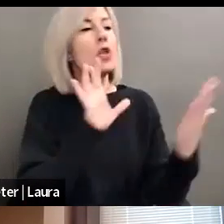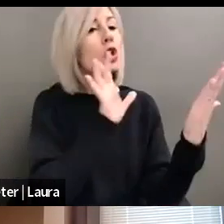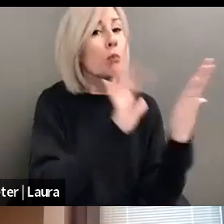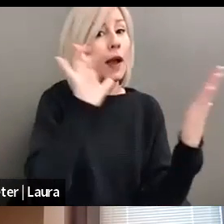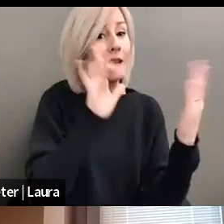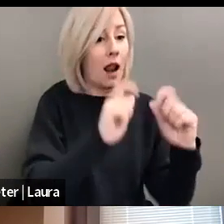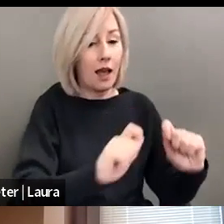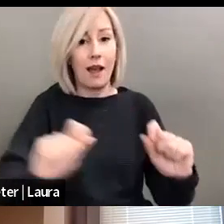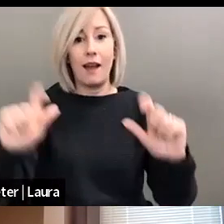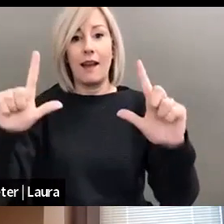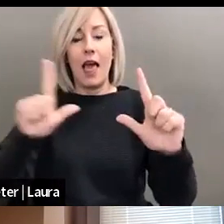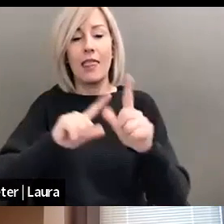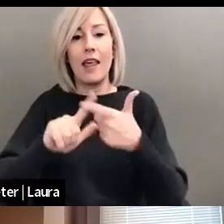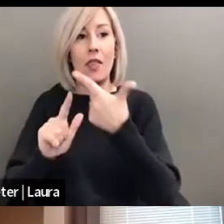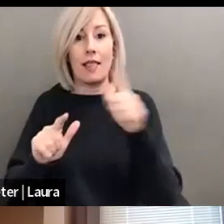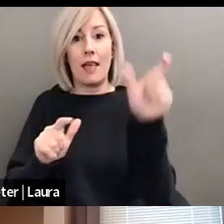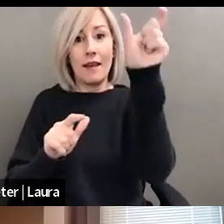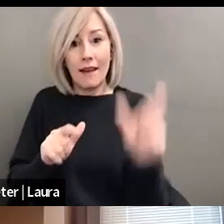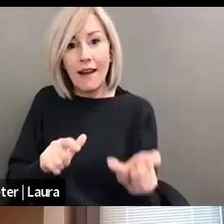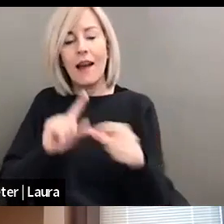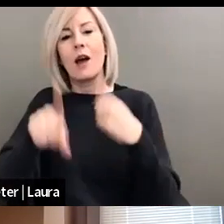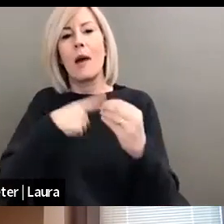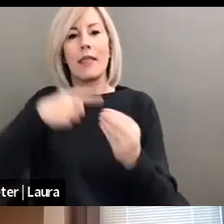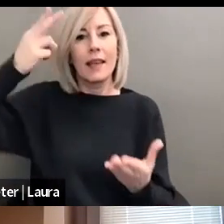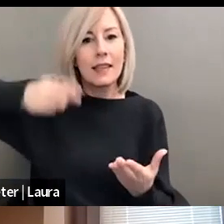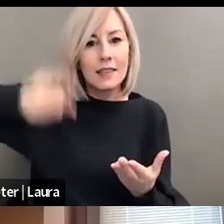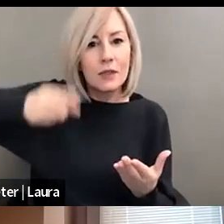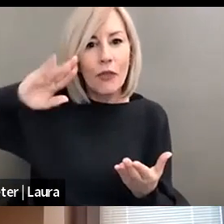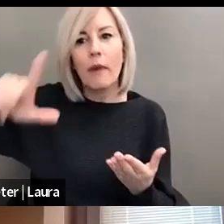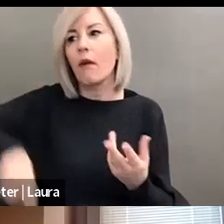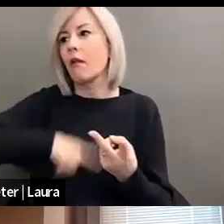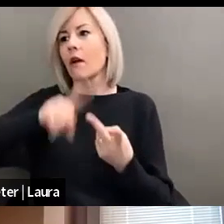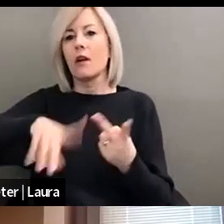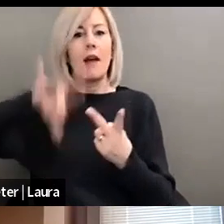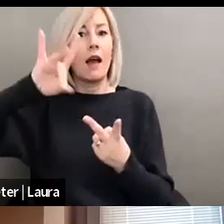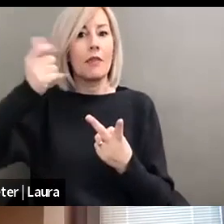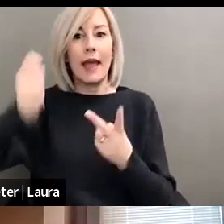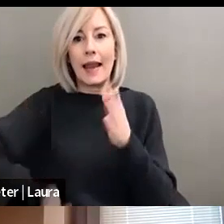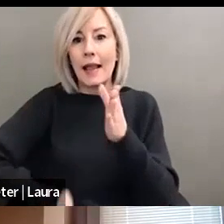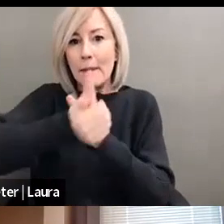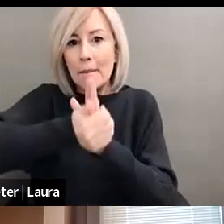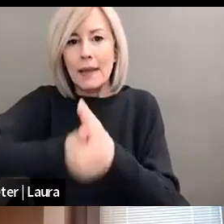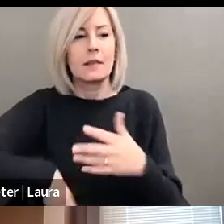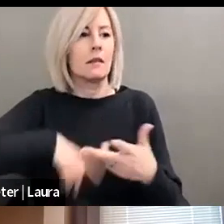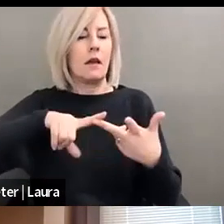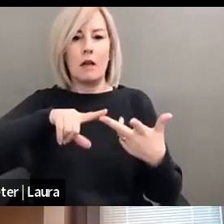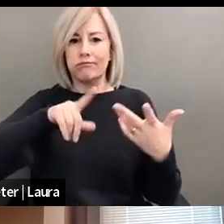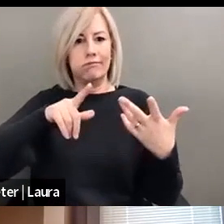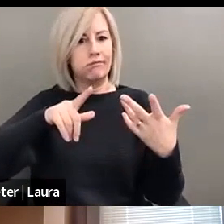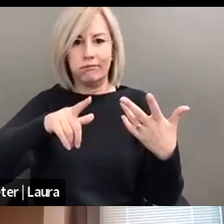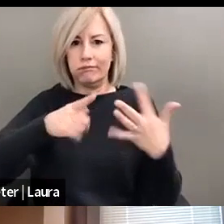on the left side of the page about the bill's history. You can find out if there were any amendments posted. Just go ahead and